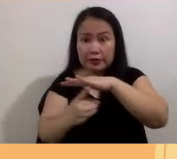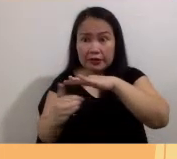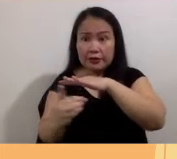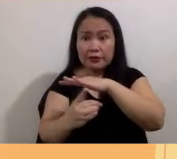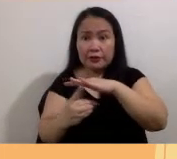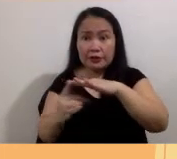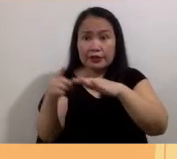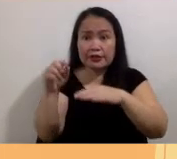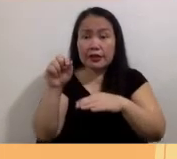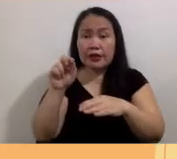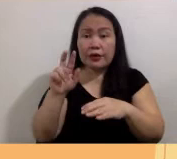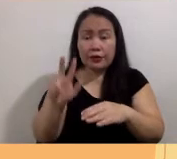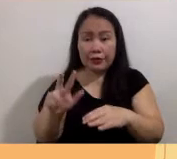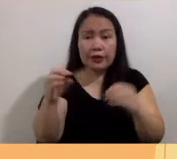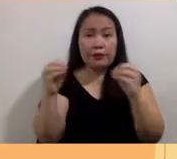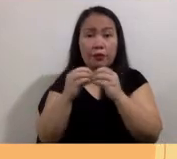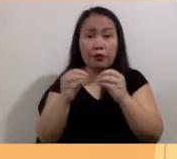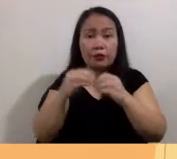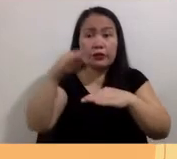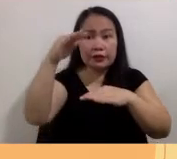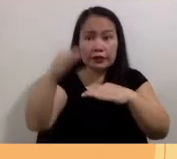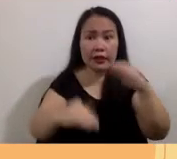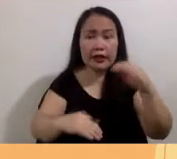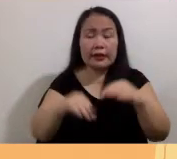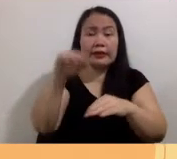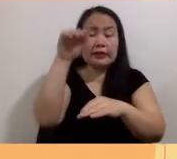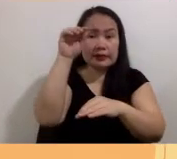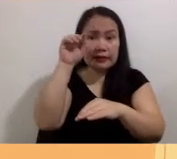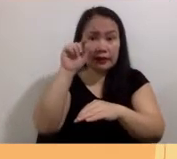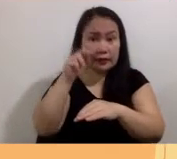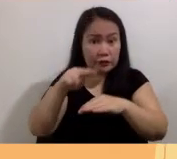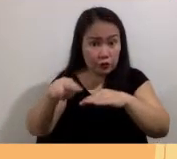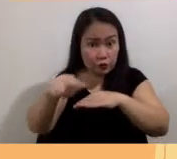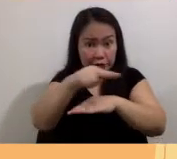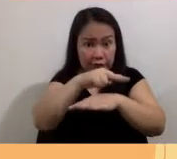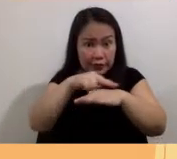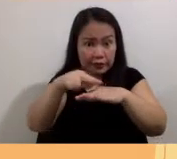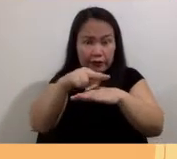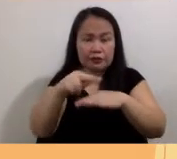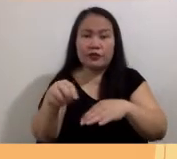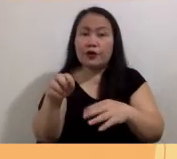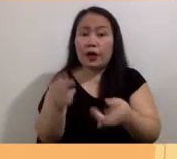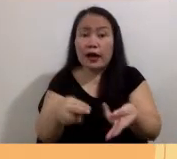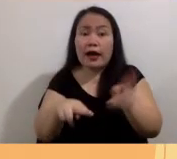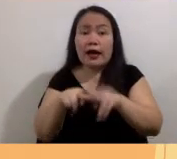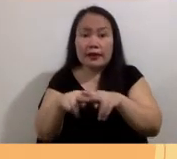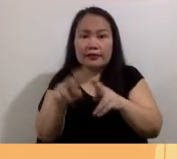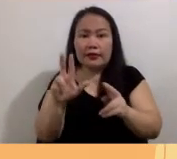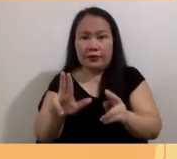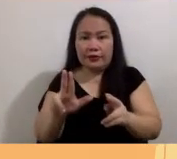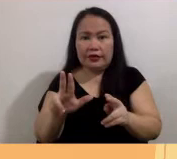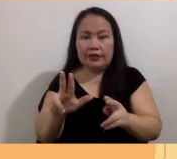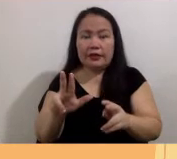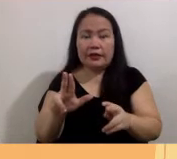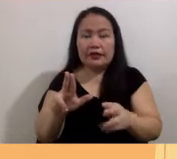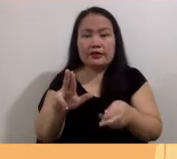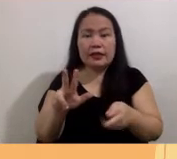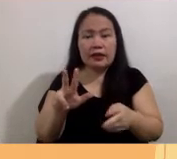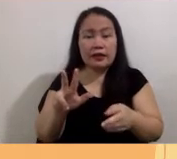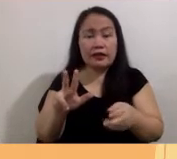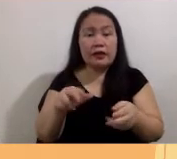ating numerator. So, if this is your numerator, therefore, mag-a-add tayo ng 3. So, x plus 3, that will be our